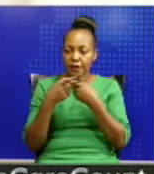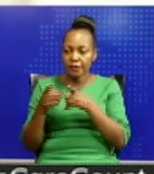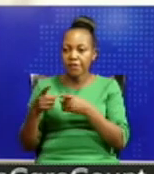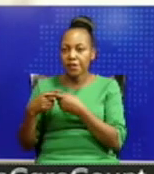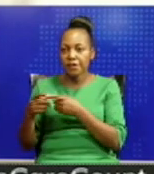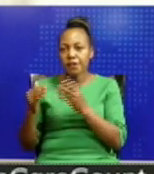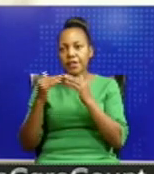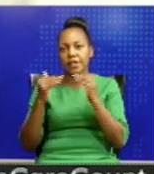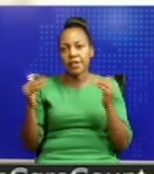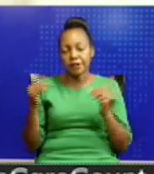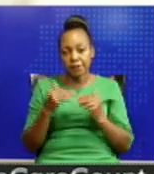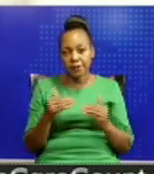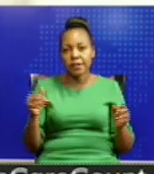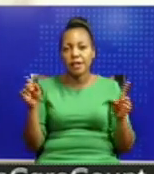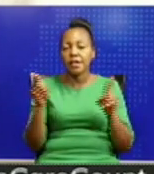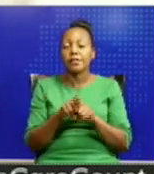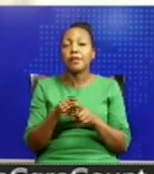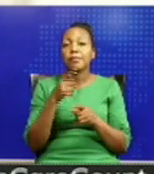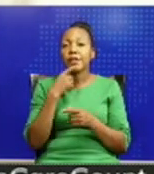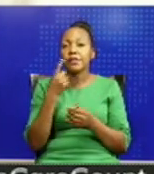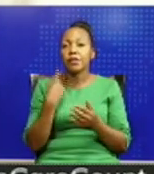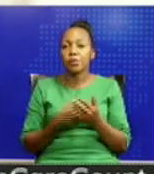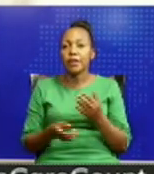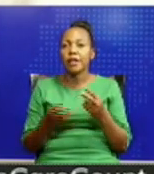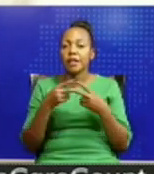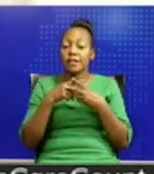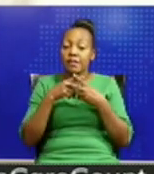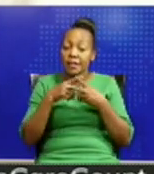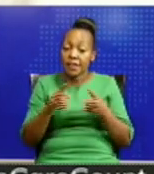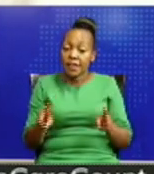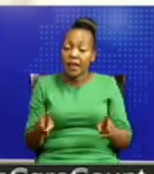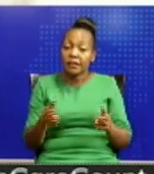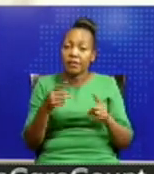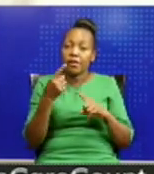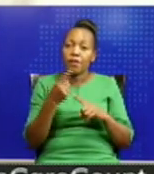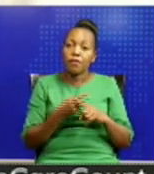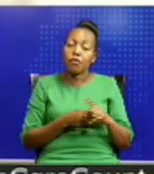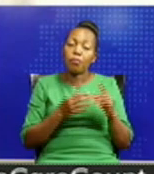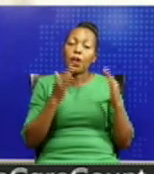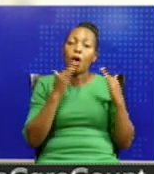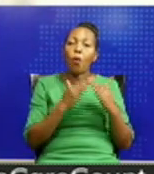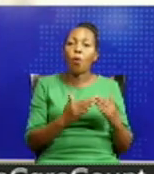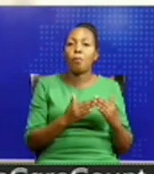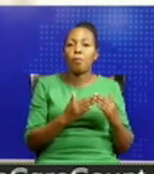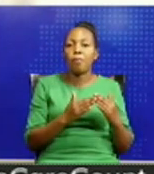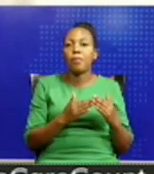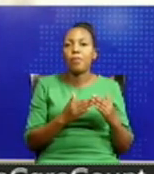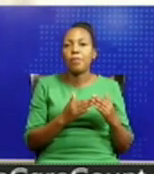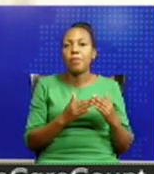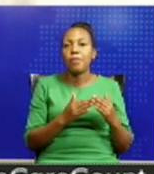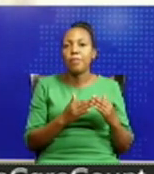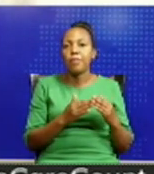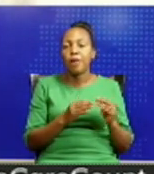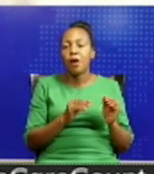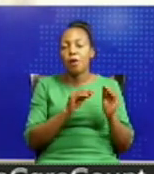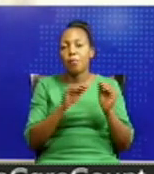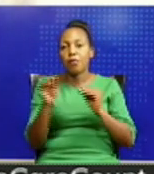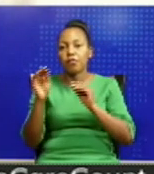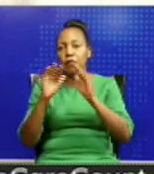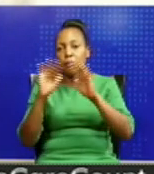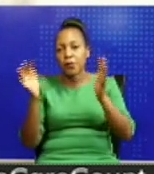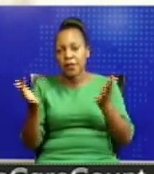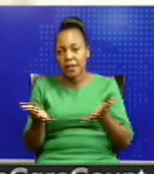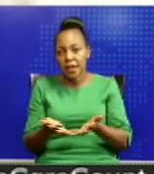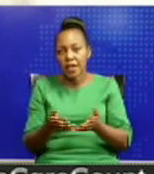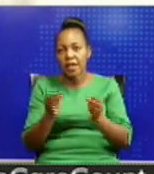different levels, and as I was saying, it should start right from the home. Then it comes to the community, and